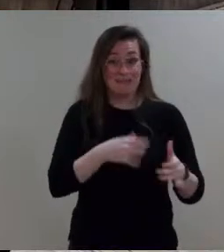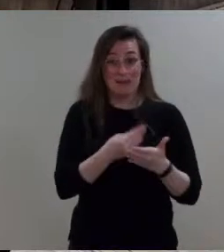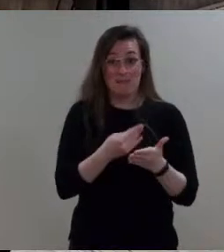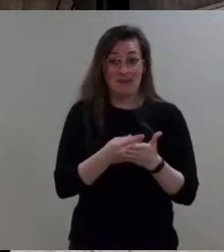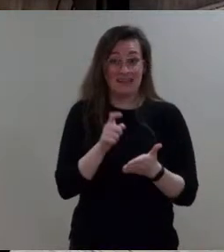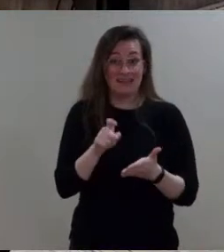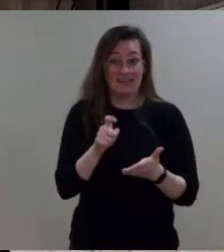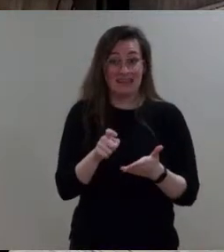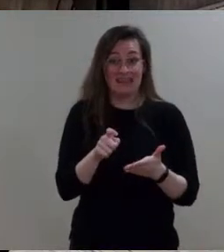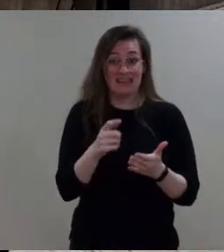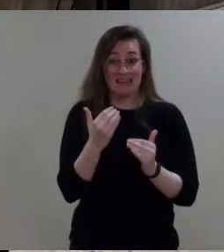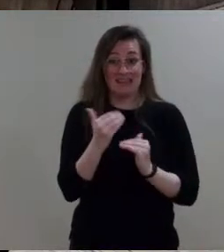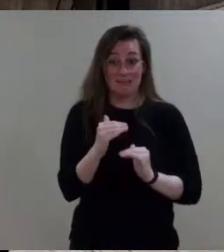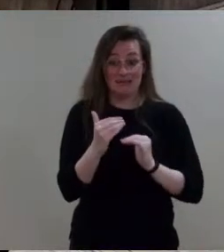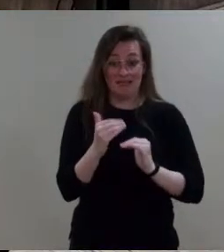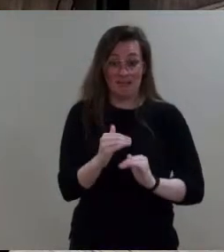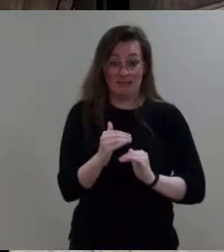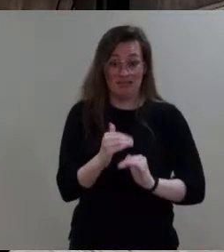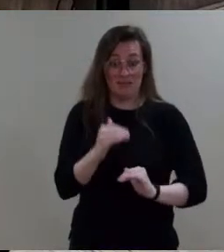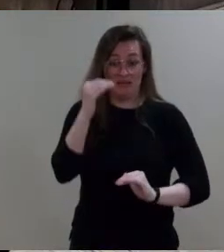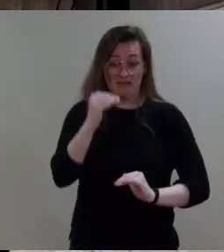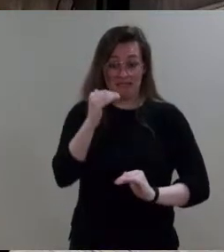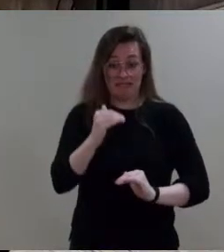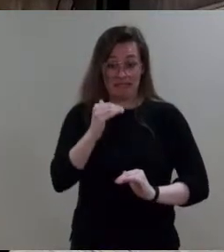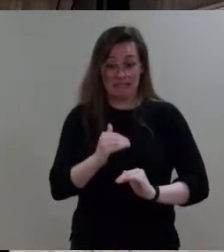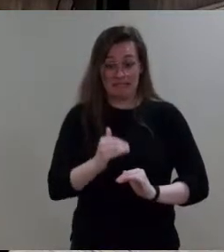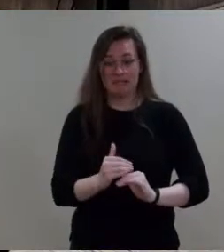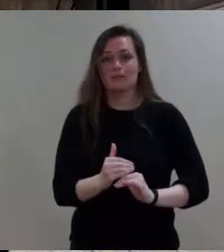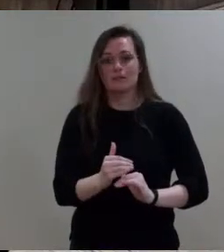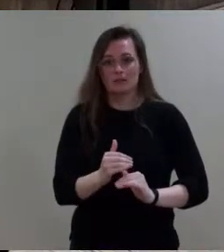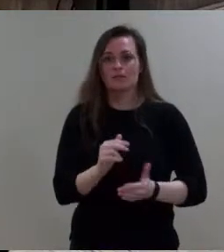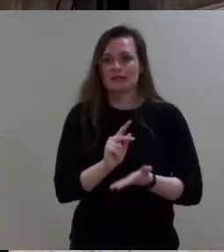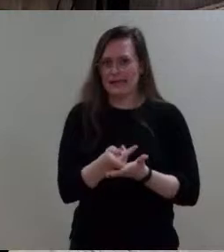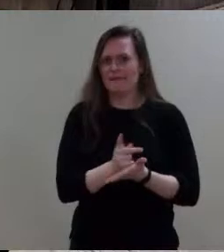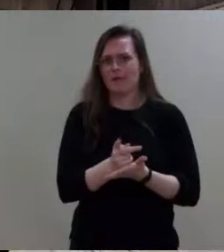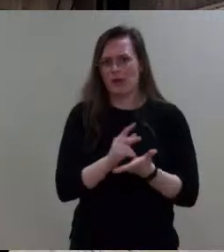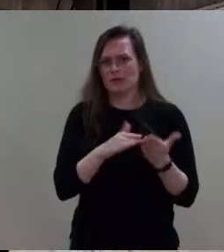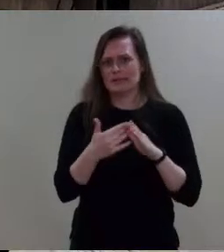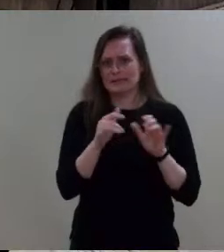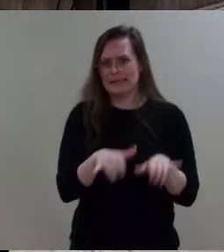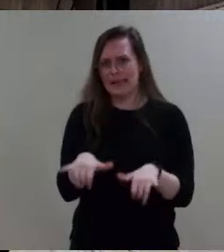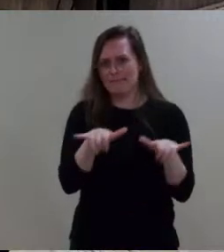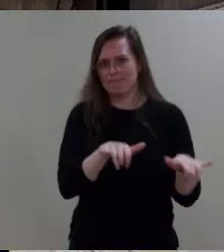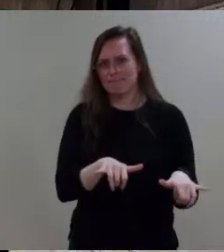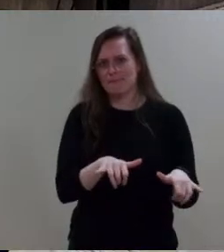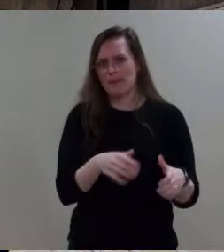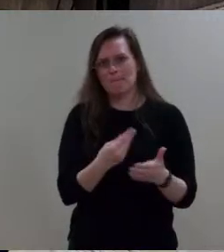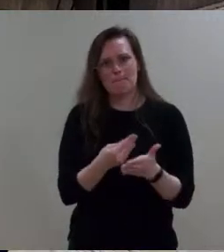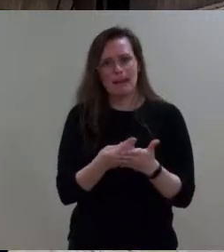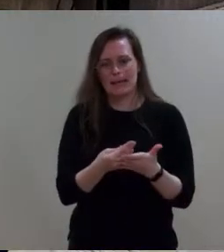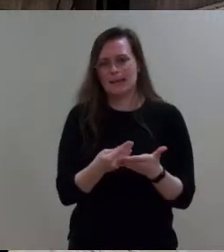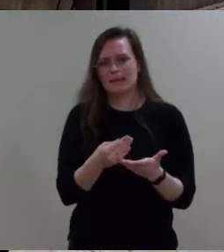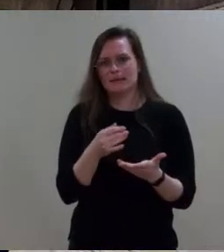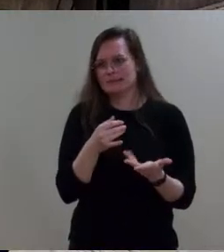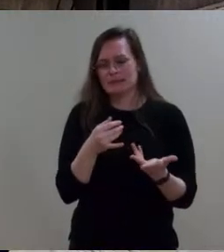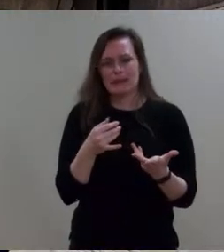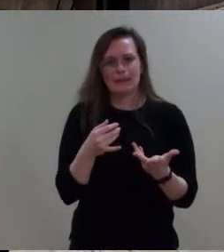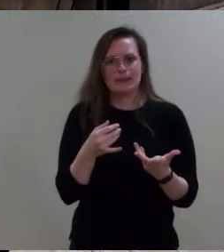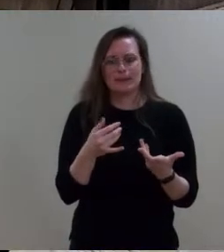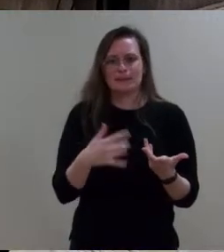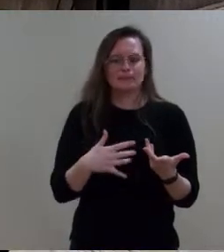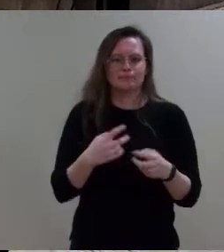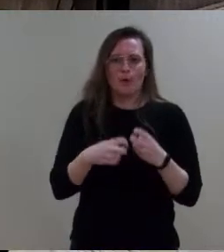back. And the town of Kentville is no different. With inflation, everybody has